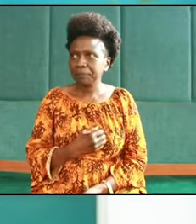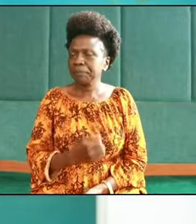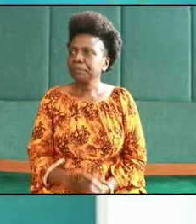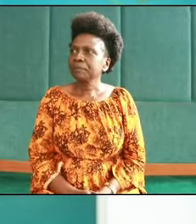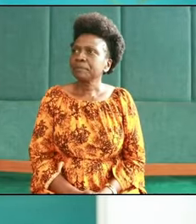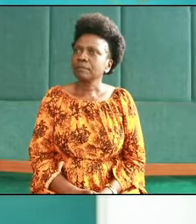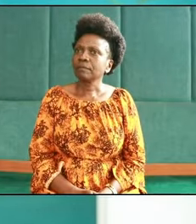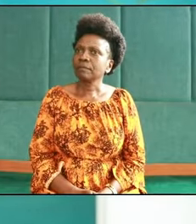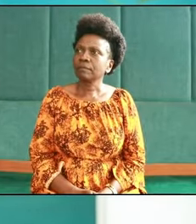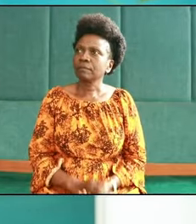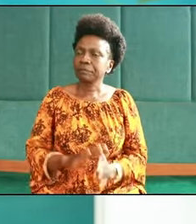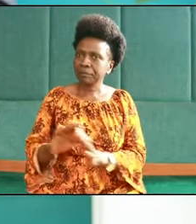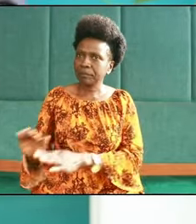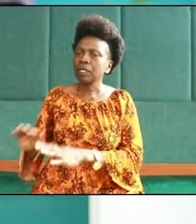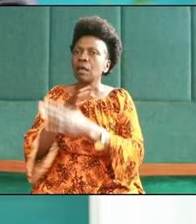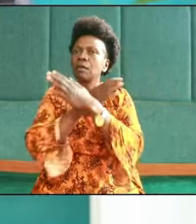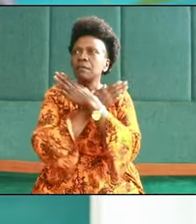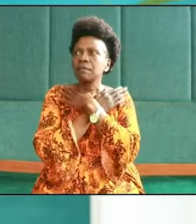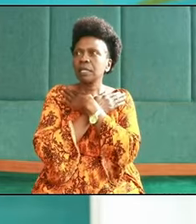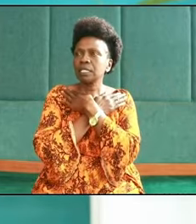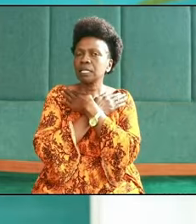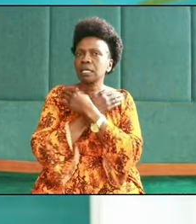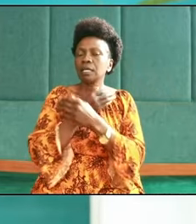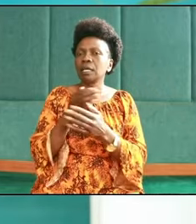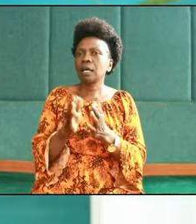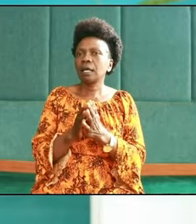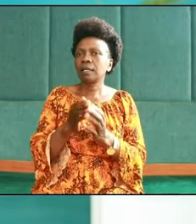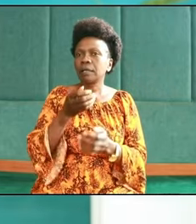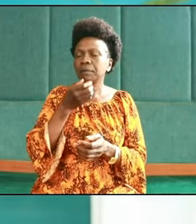GC. Our friends and brethren,